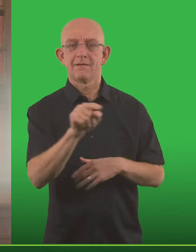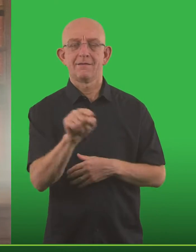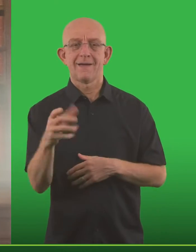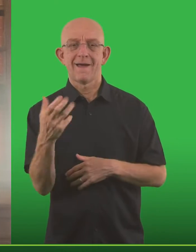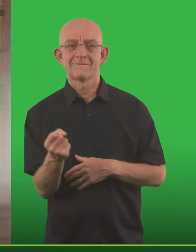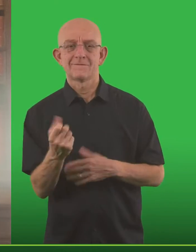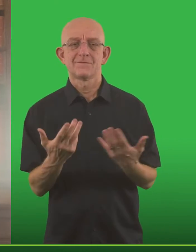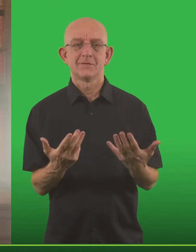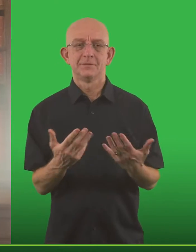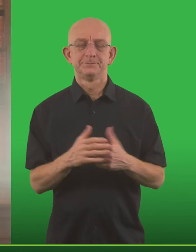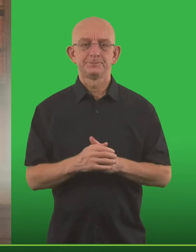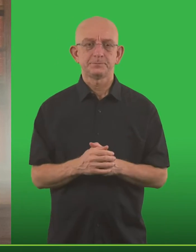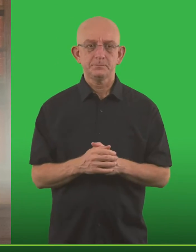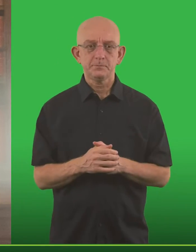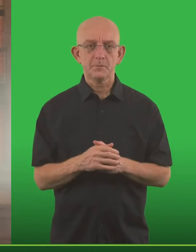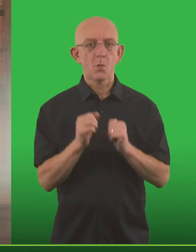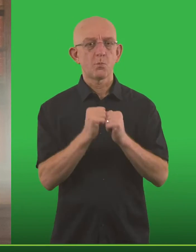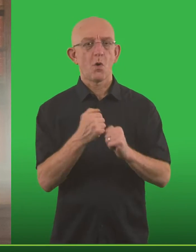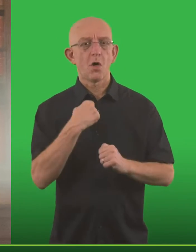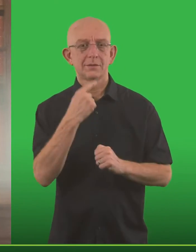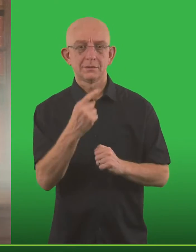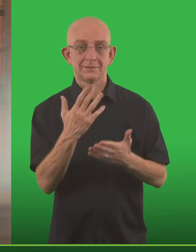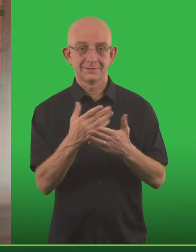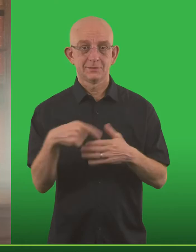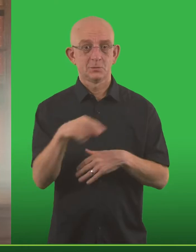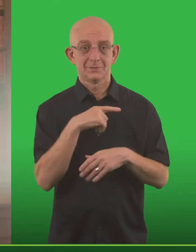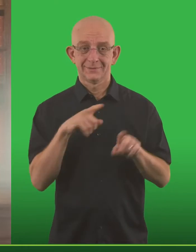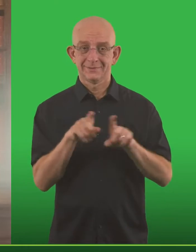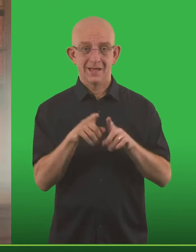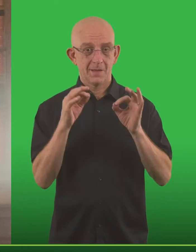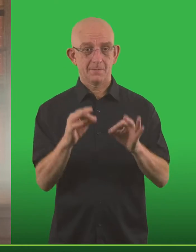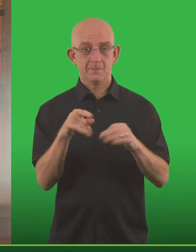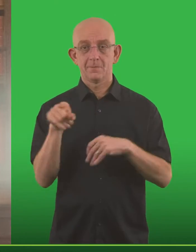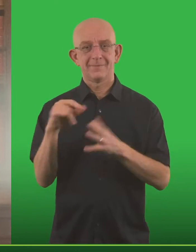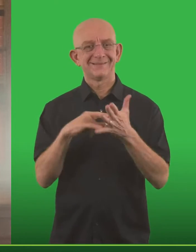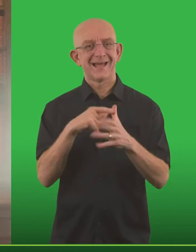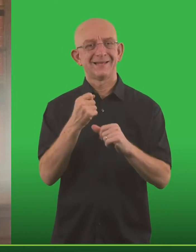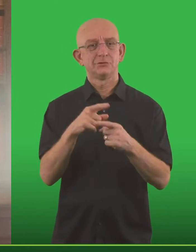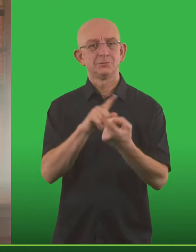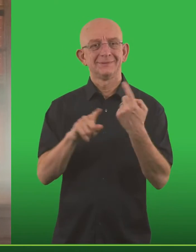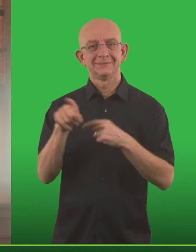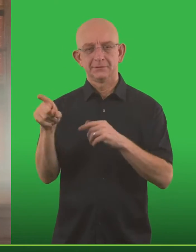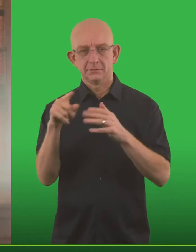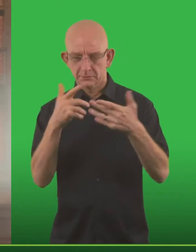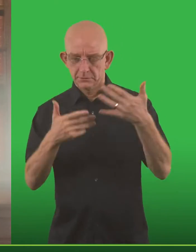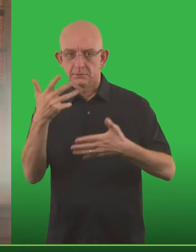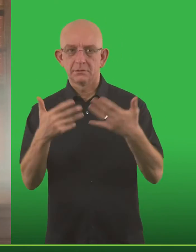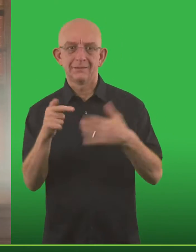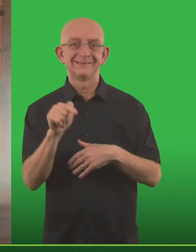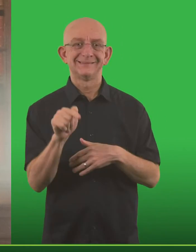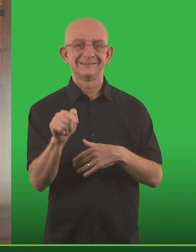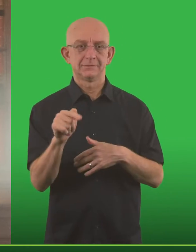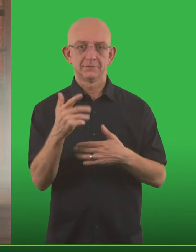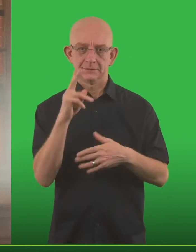to stack up into older groups now. Worth me saying that we're at exactly the same point as was predicted by the SAGE